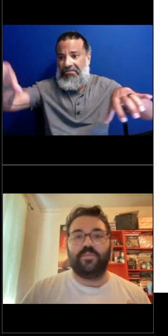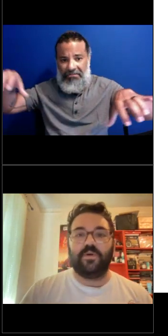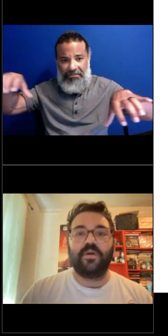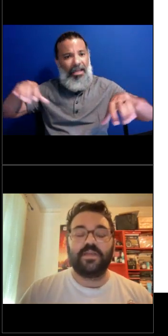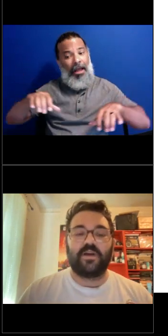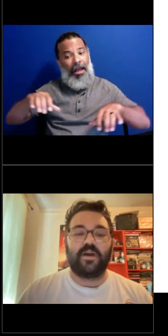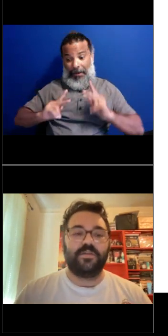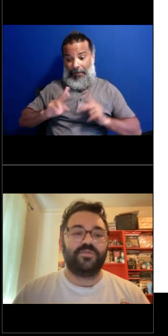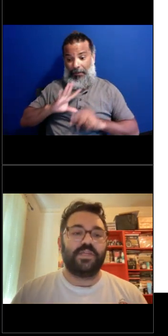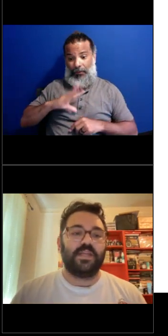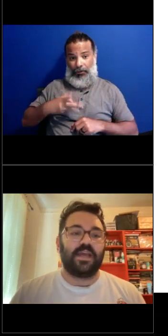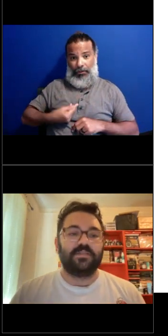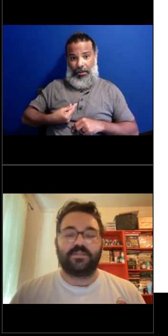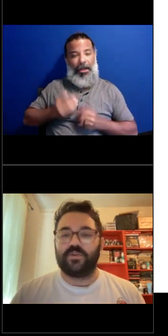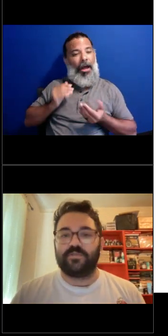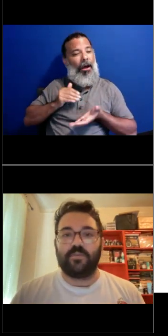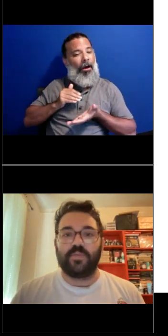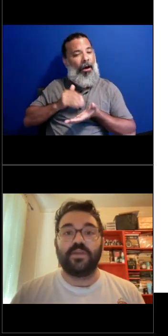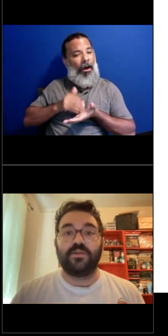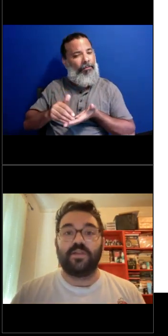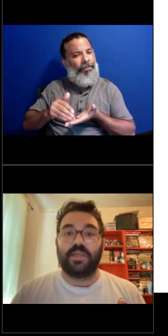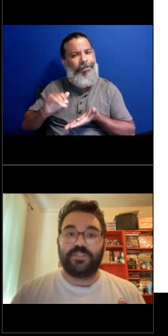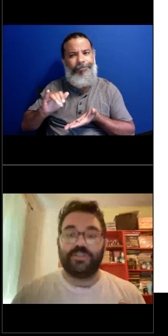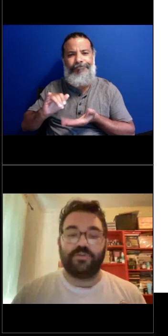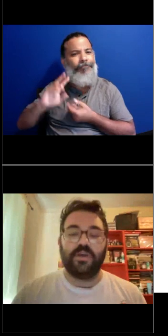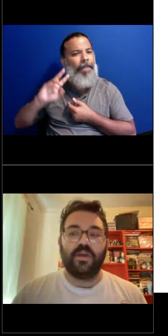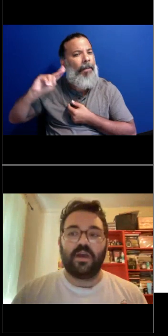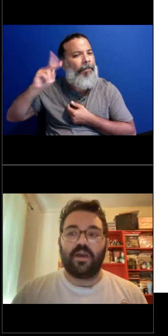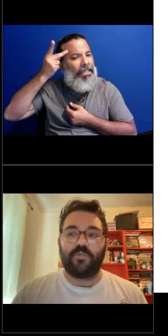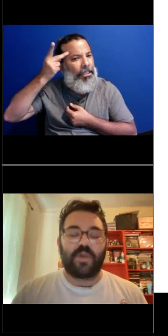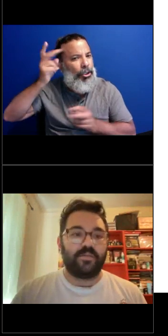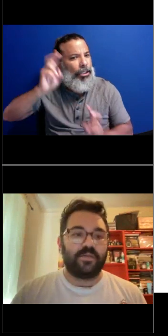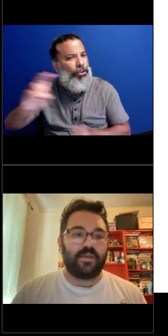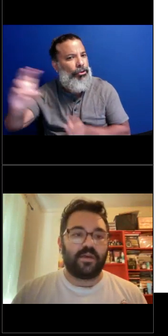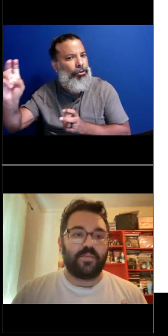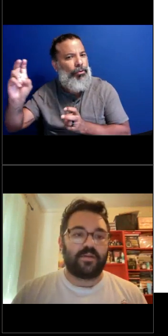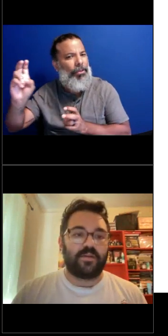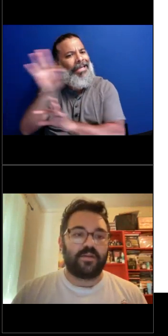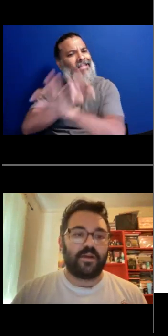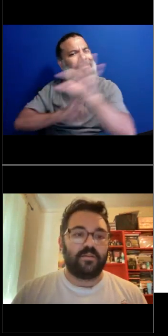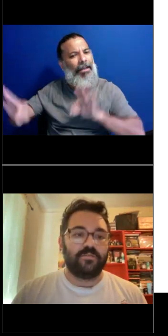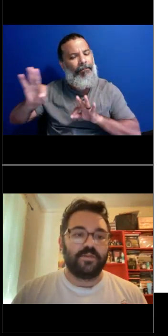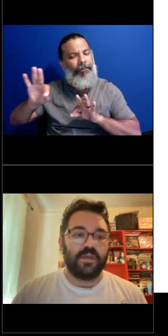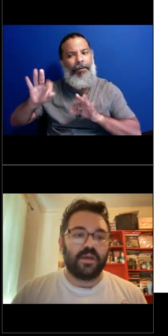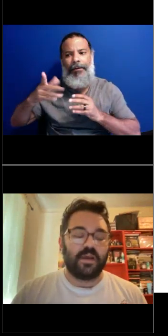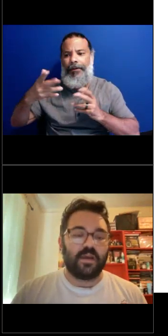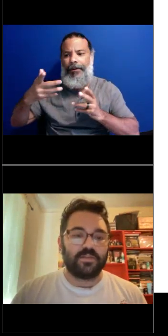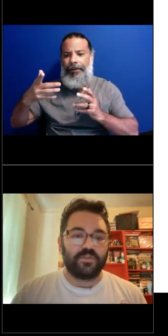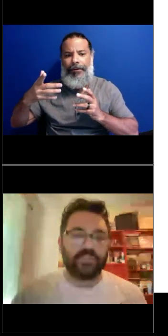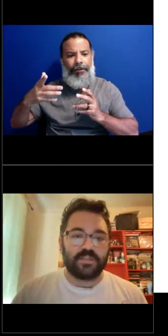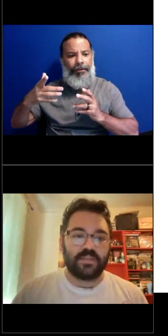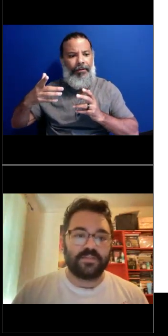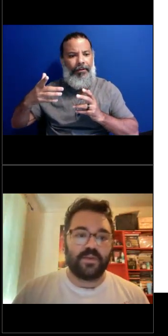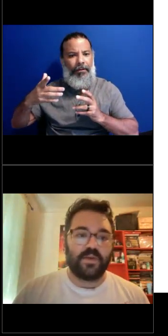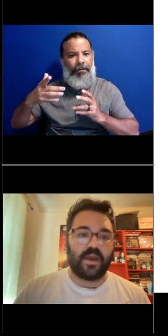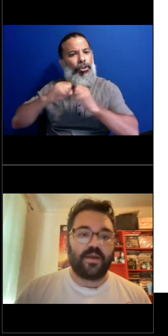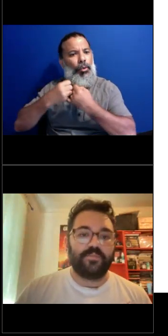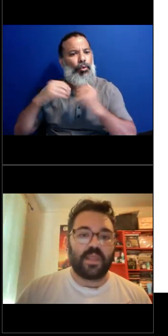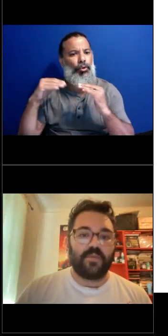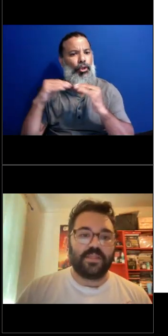trans people is often treated as a sort of a political issue rather than a matter of social